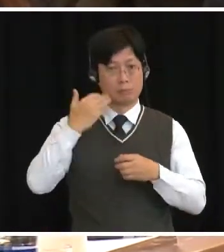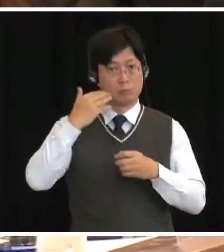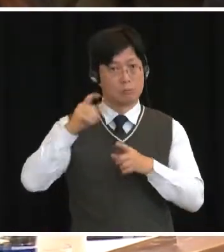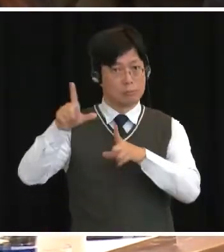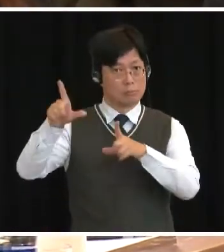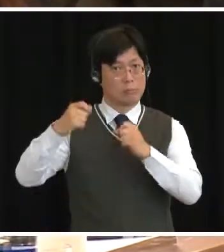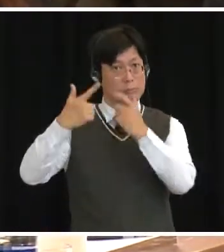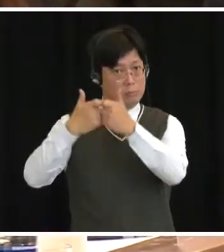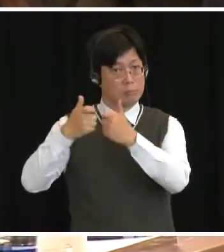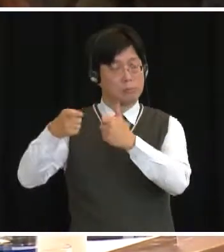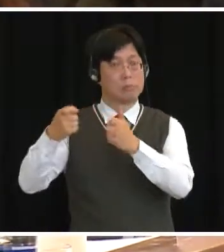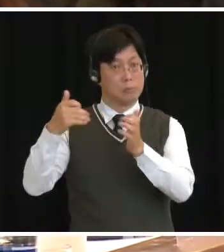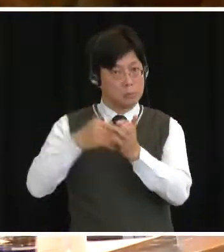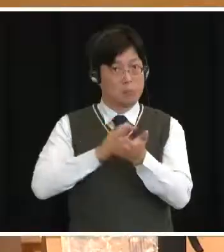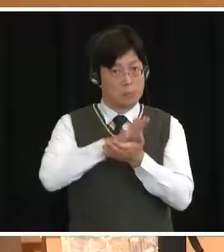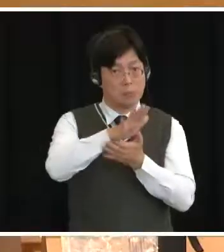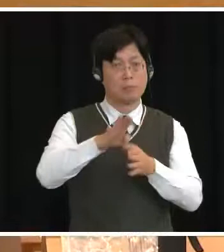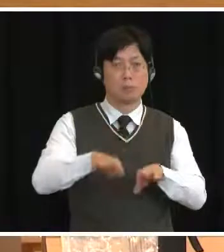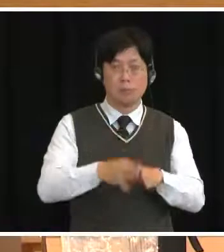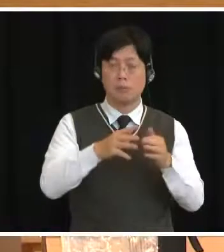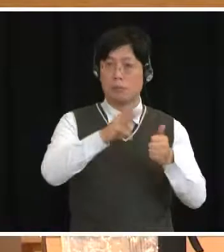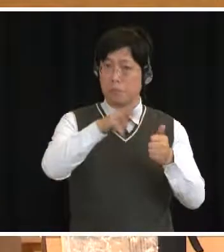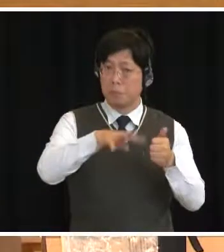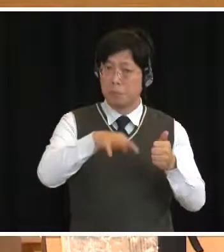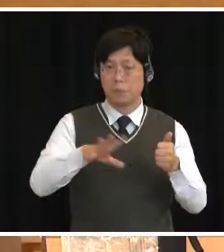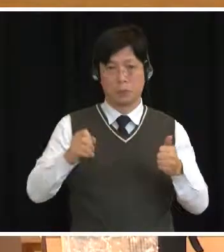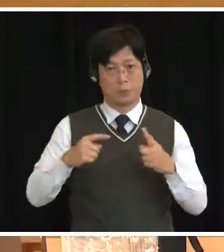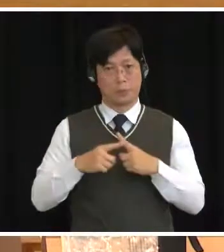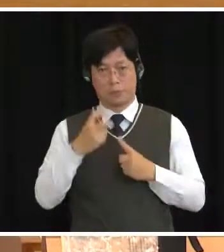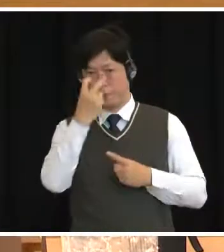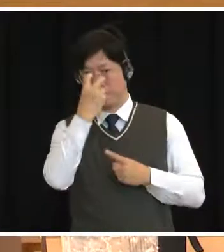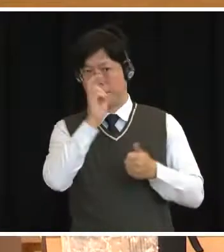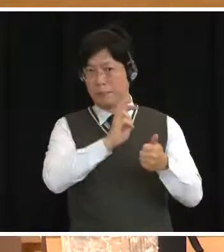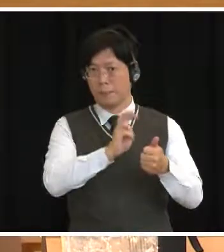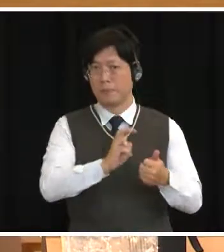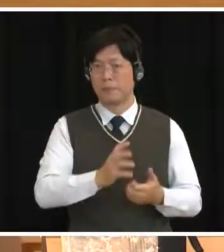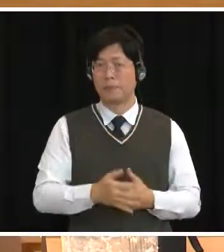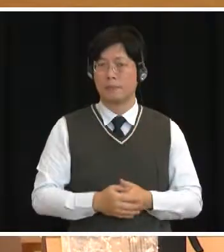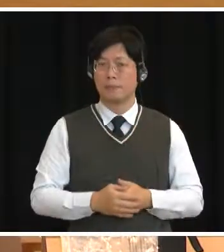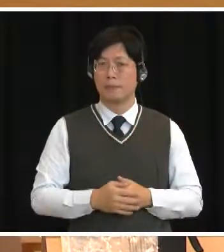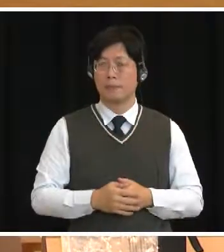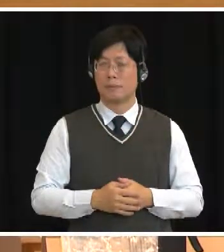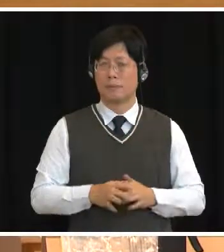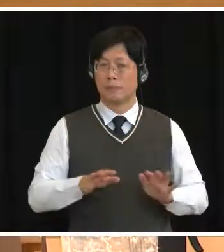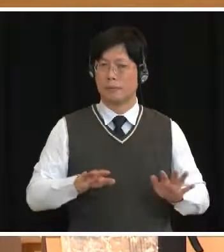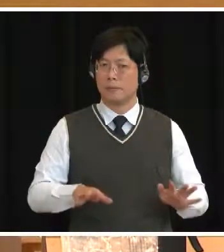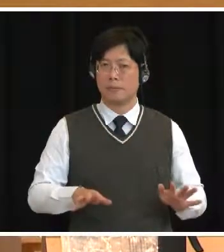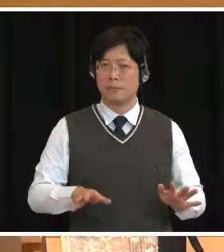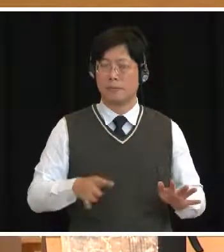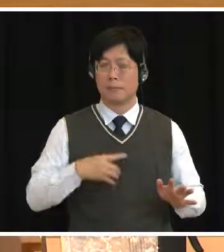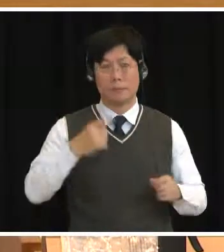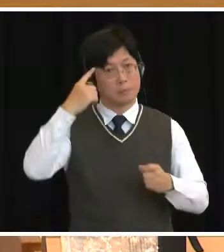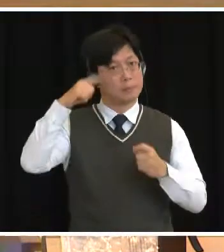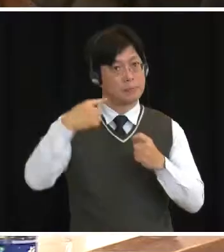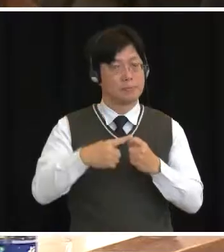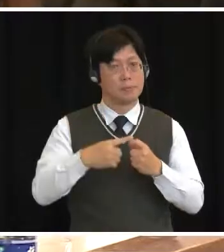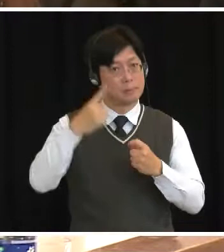more complicated. More discussions will be needed. As for the oversight of the